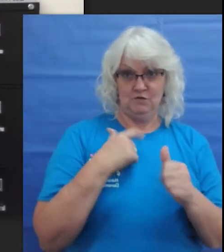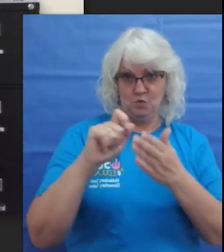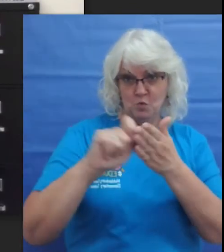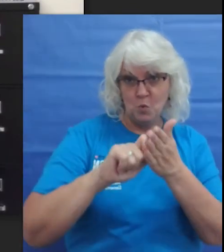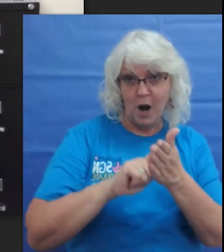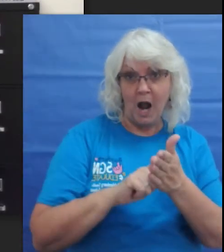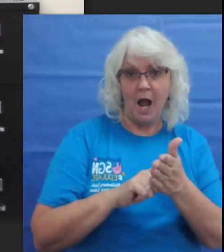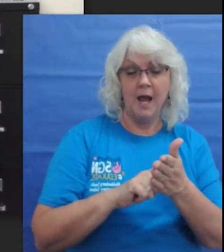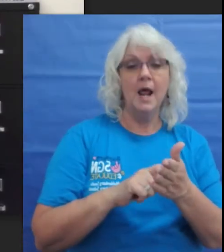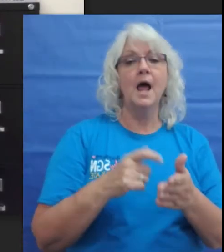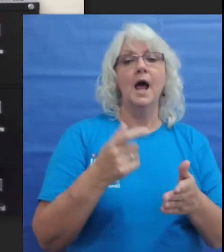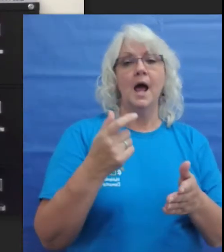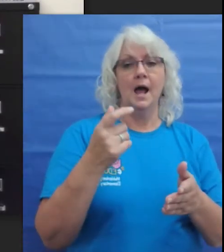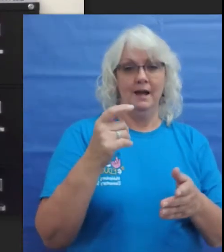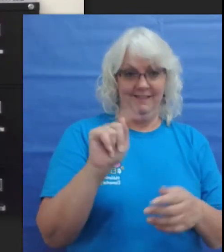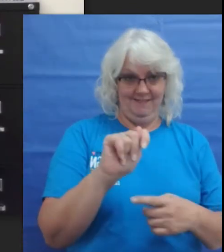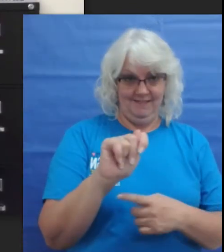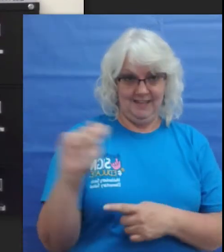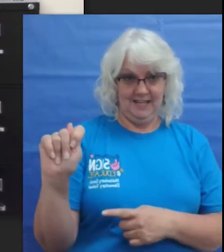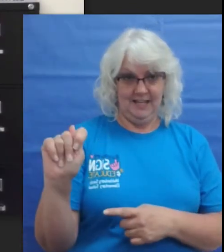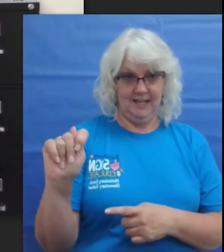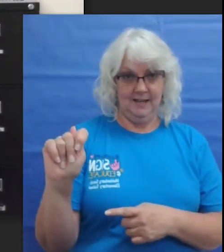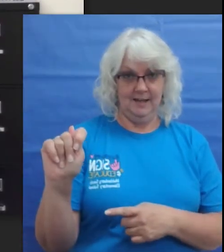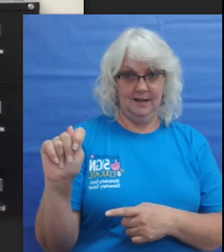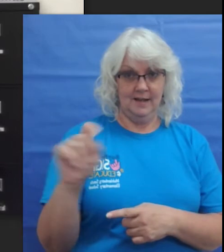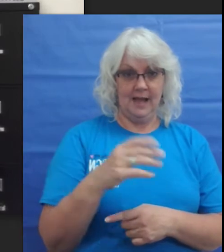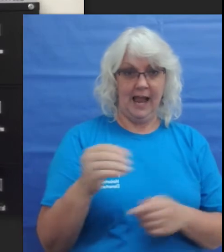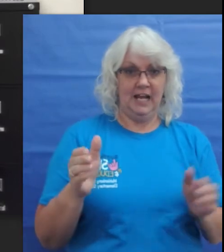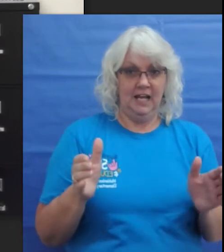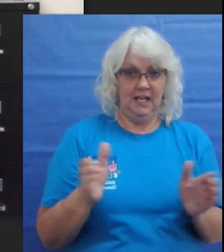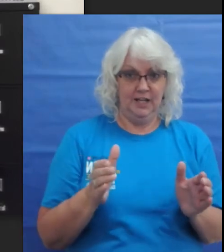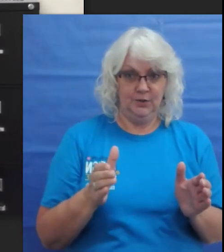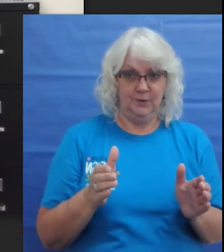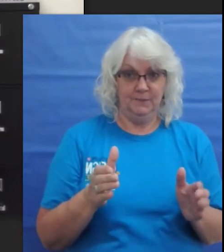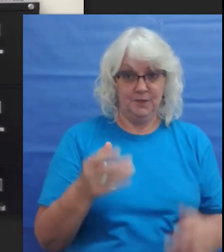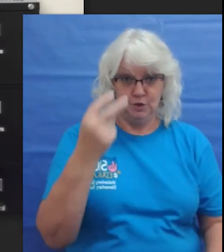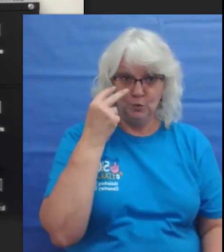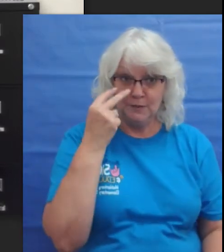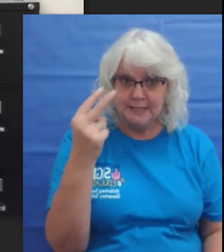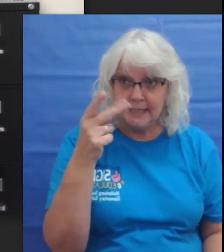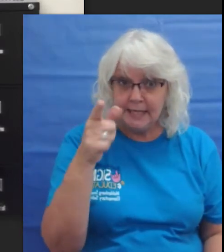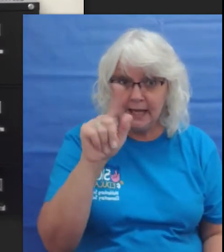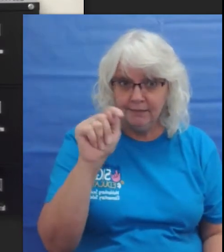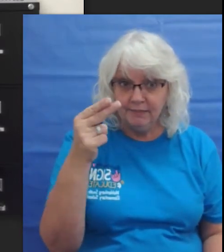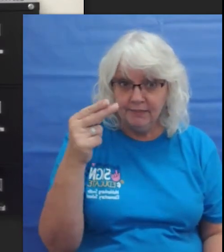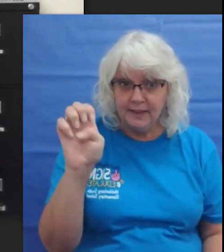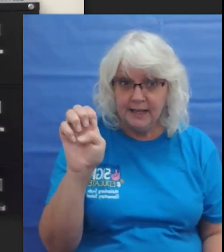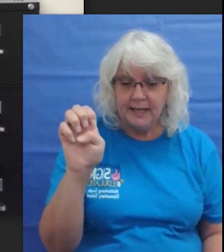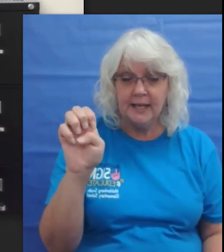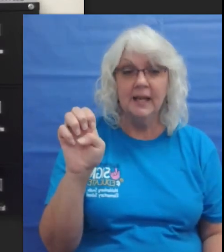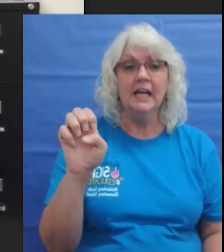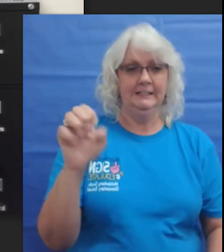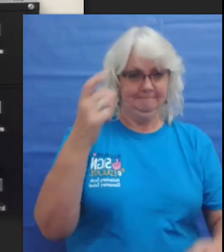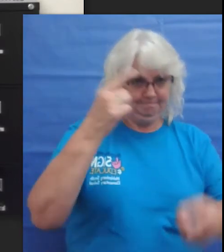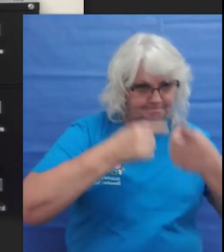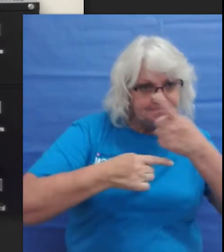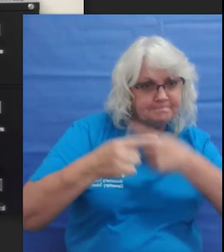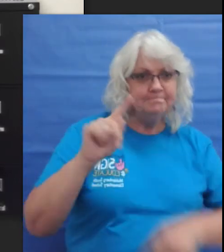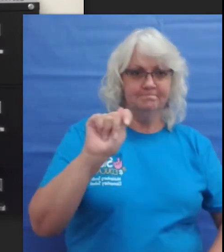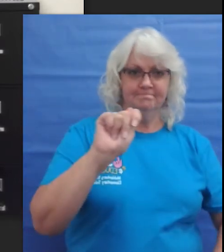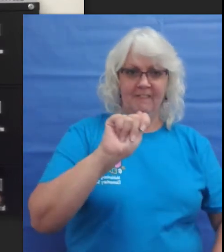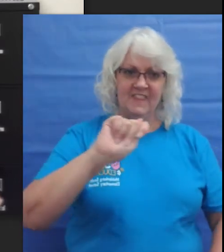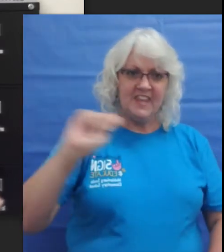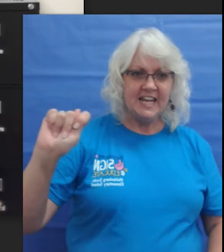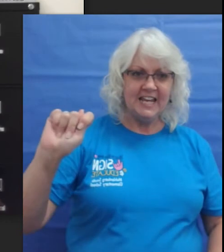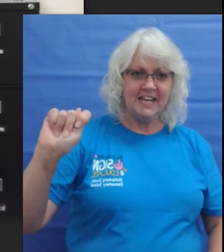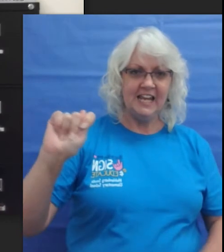and little. Okay, so you're going to see it, say it, and then you're going to write it one